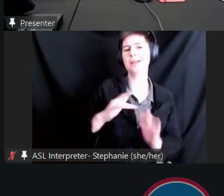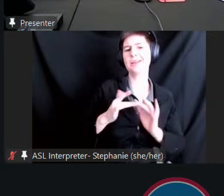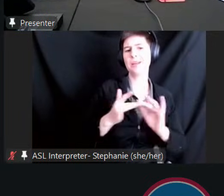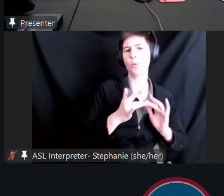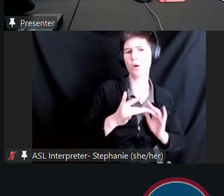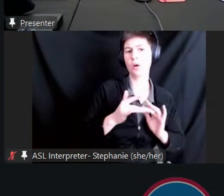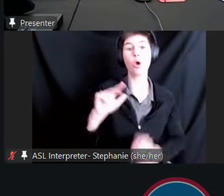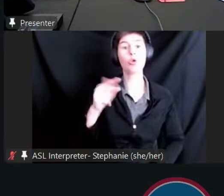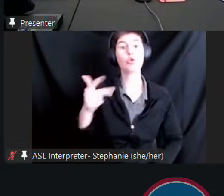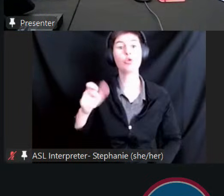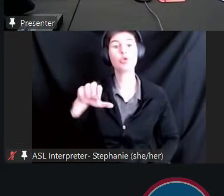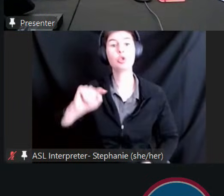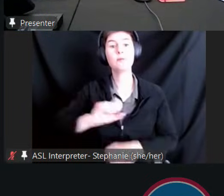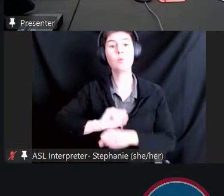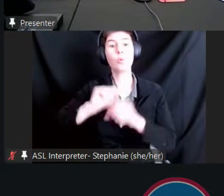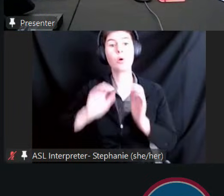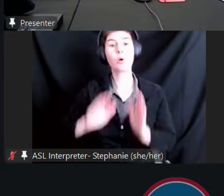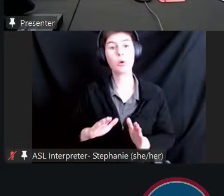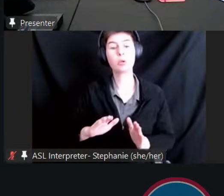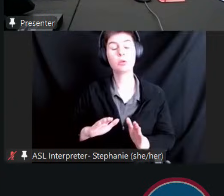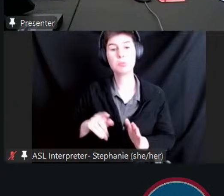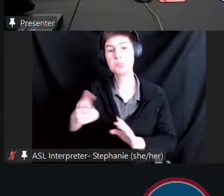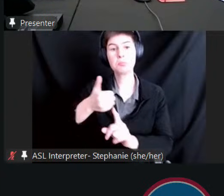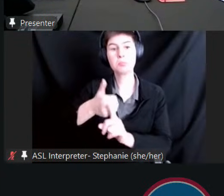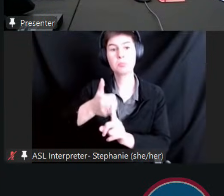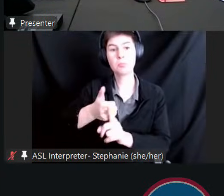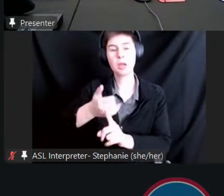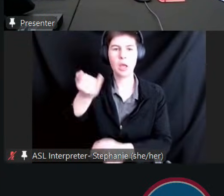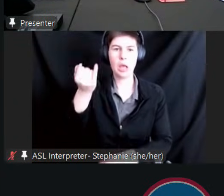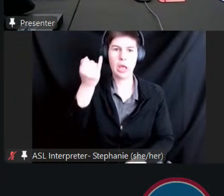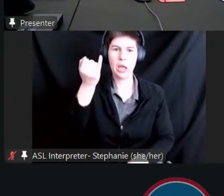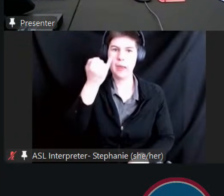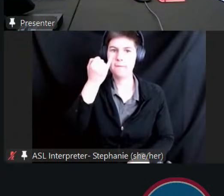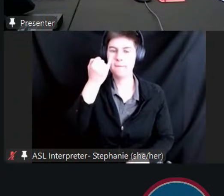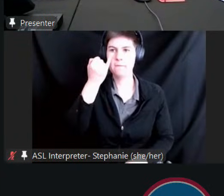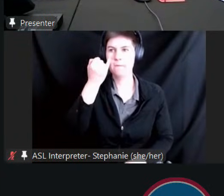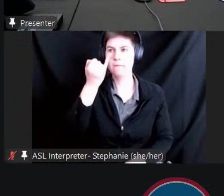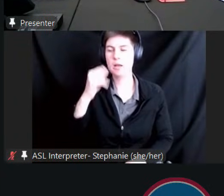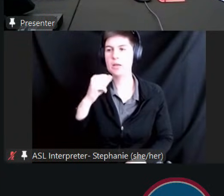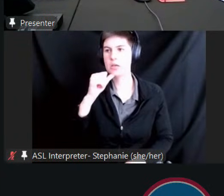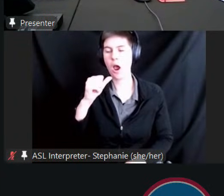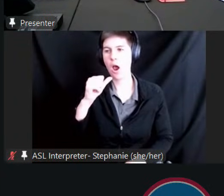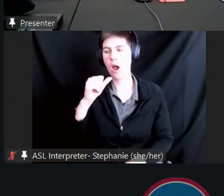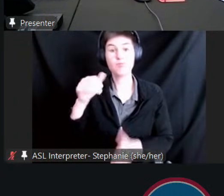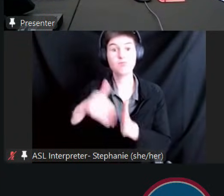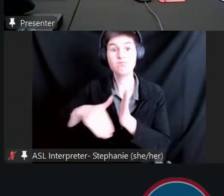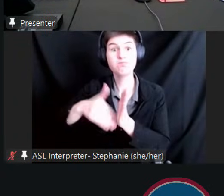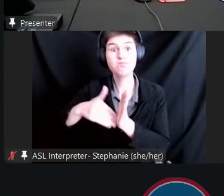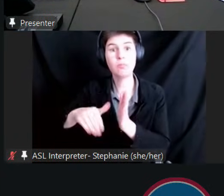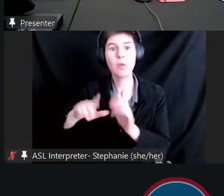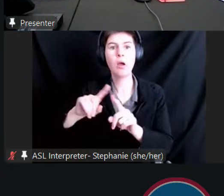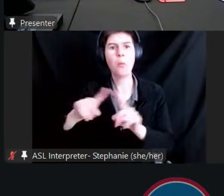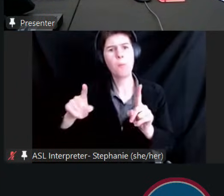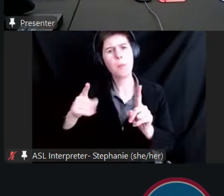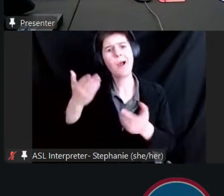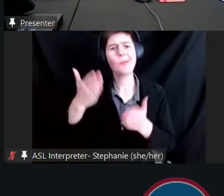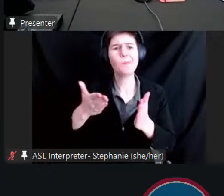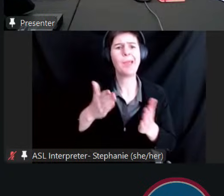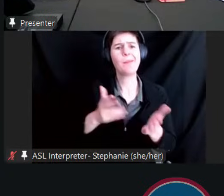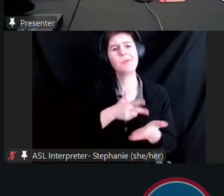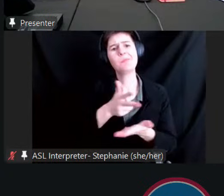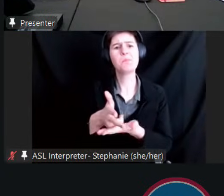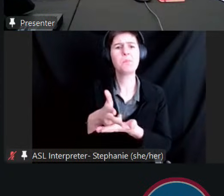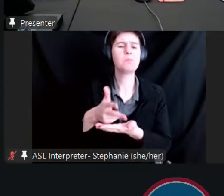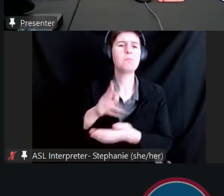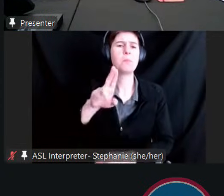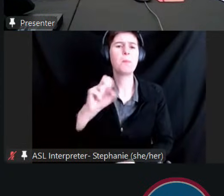able to, even if it's not that frequent, even at, 15, 20-minute headways, if they could have